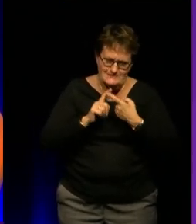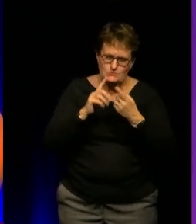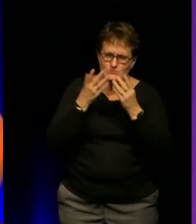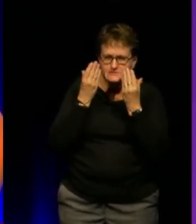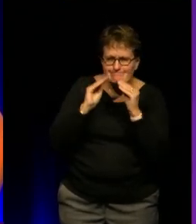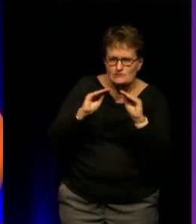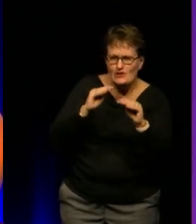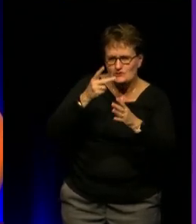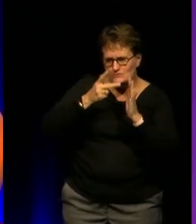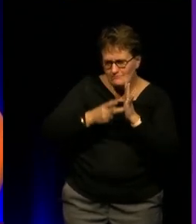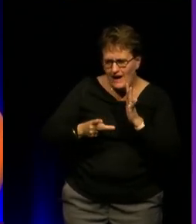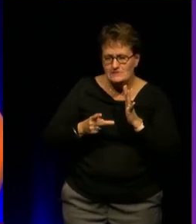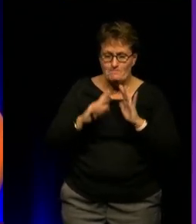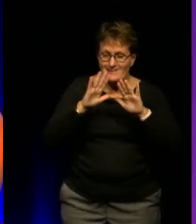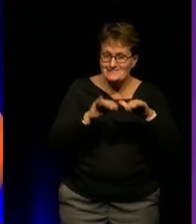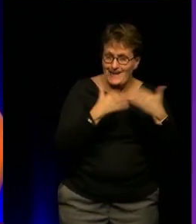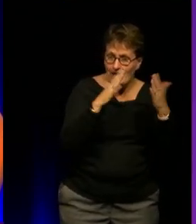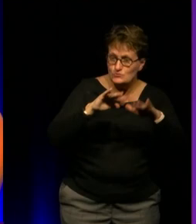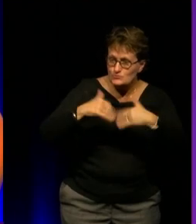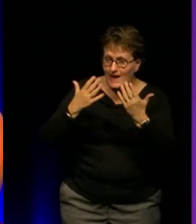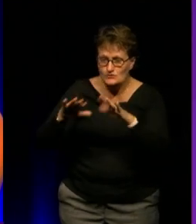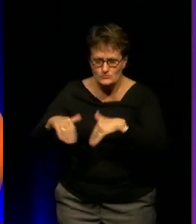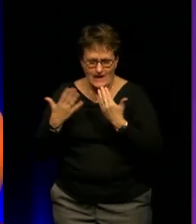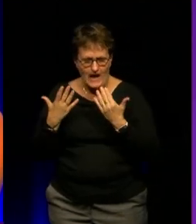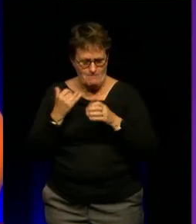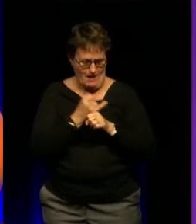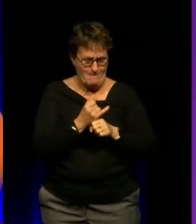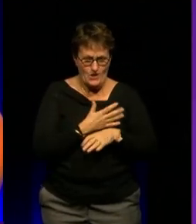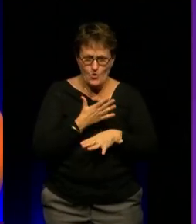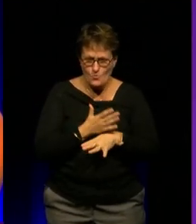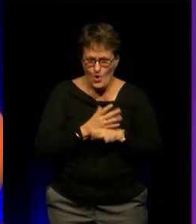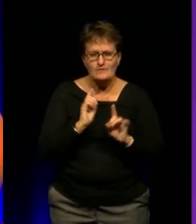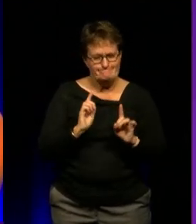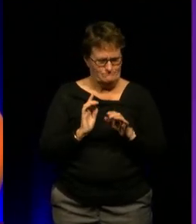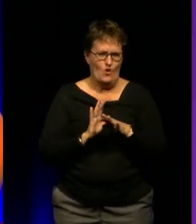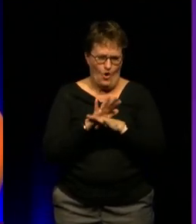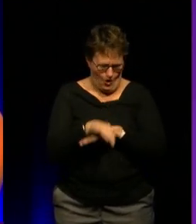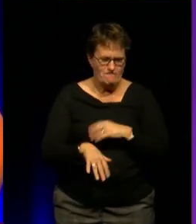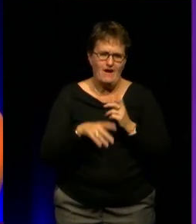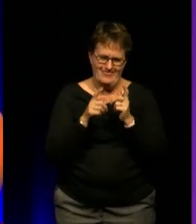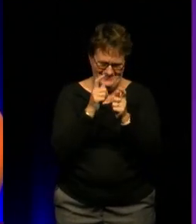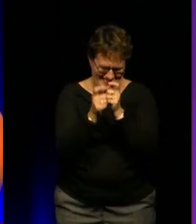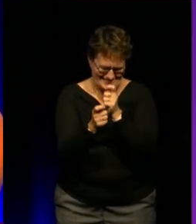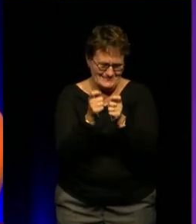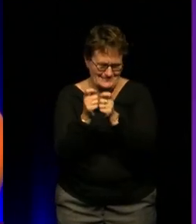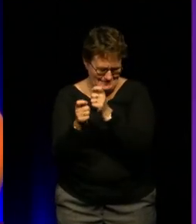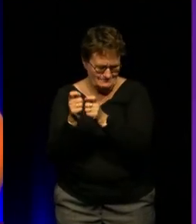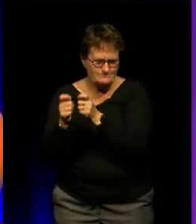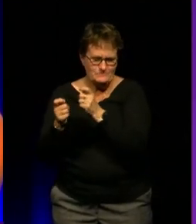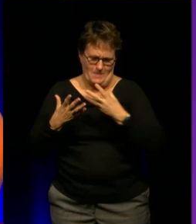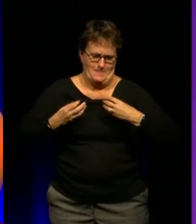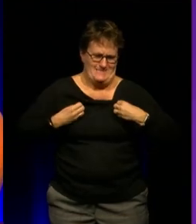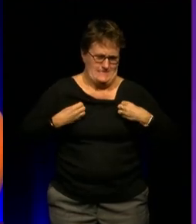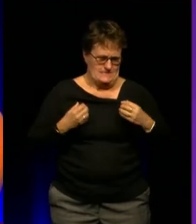education thing, but in terms of day-to-day medical practice, it's all about it's all focused on just on the business